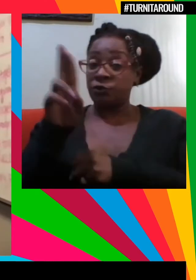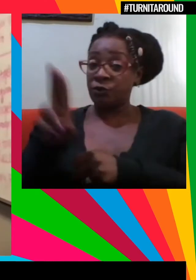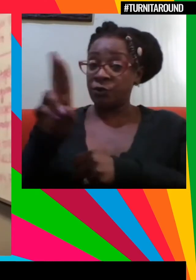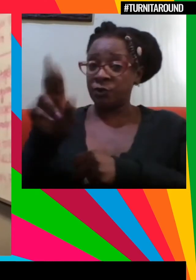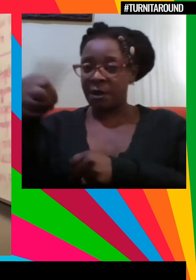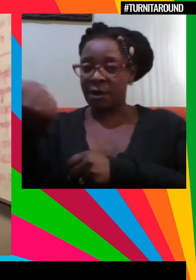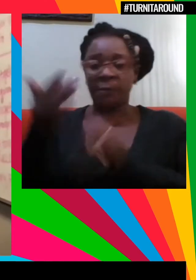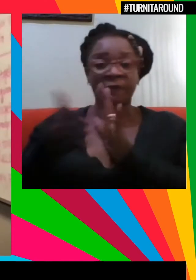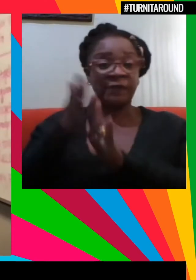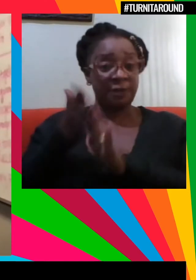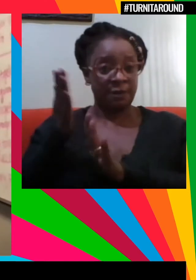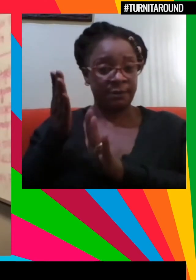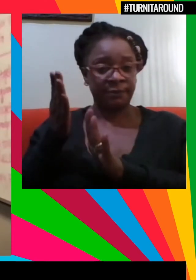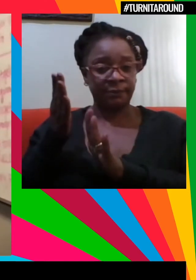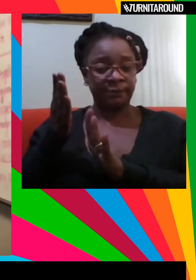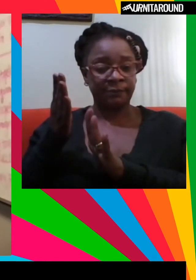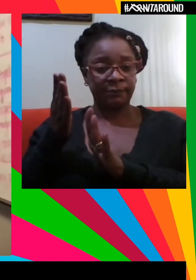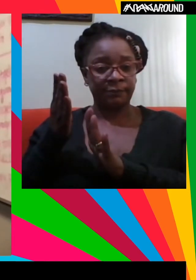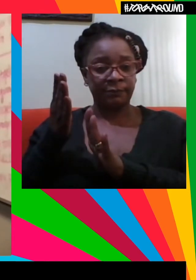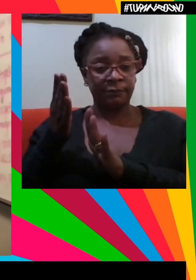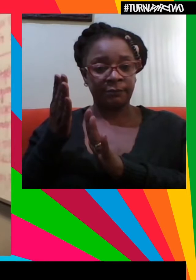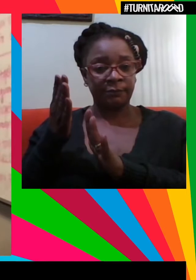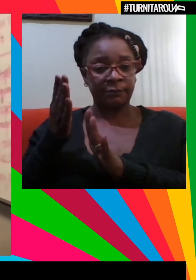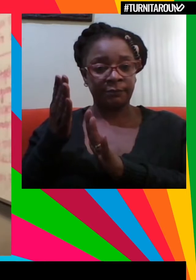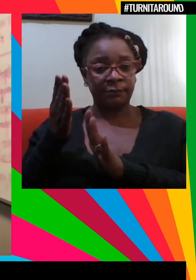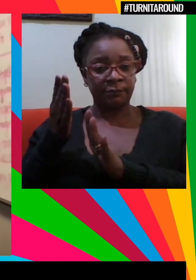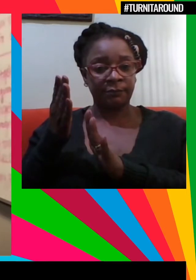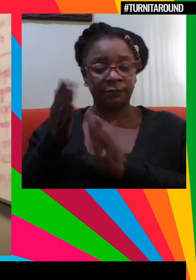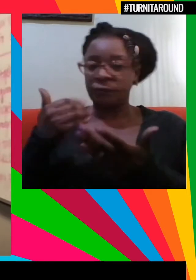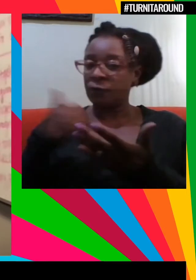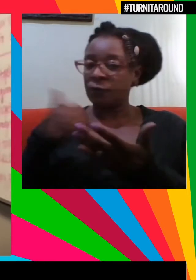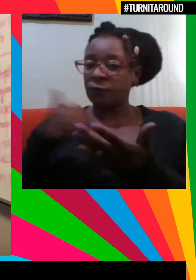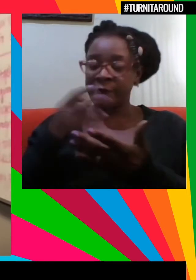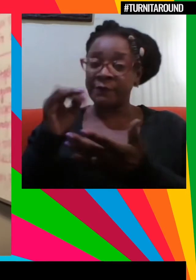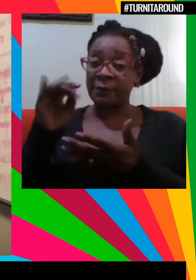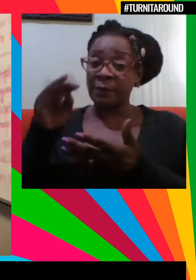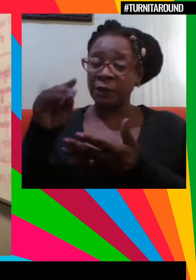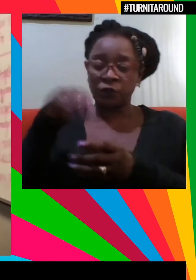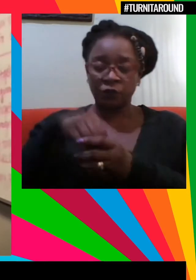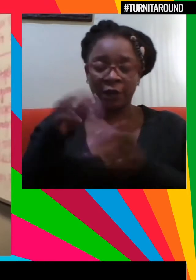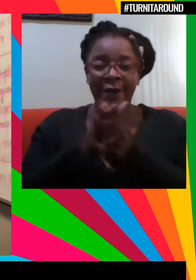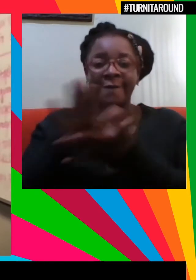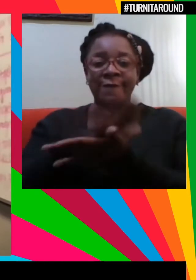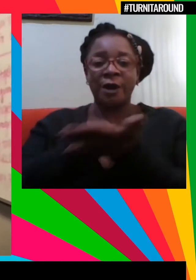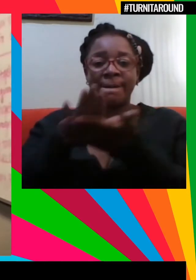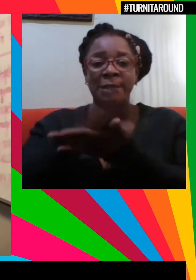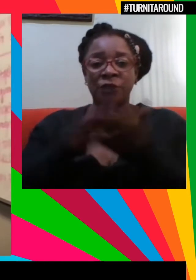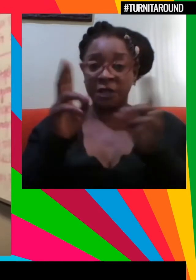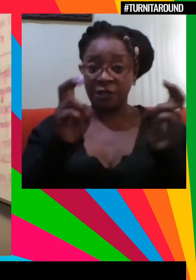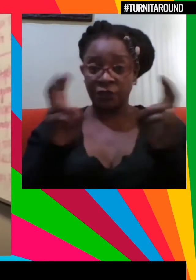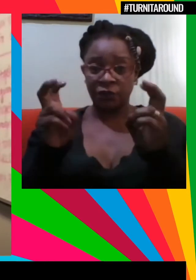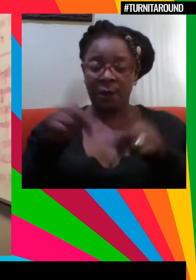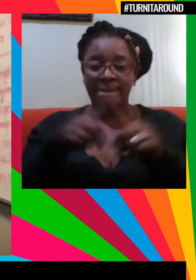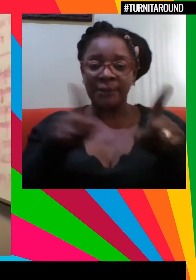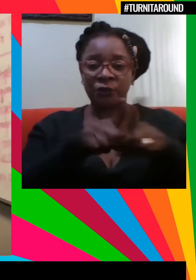plastics. And we often frame plastic pollution as an environmental issue, but it is also so essential